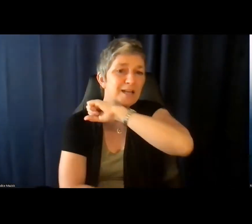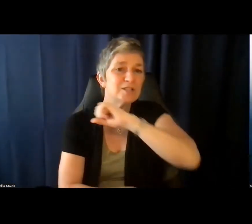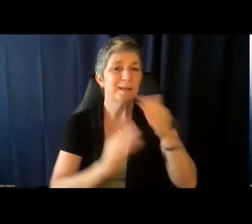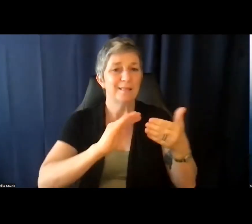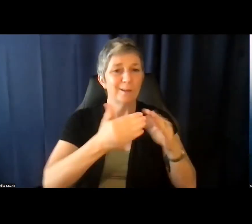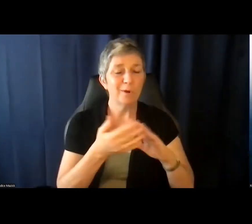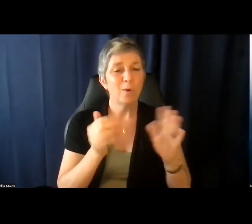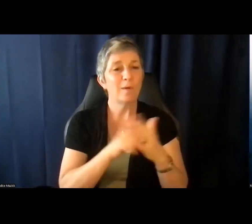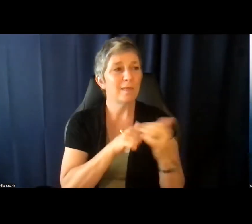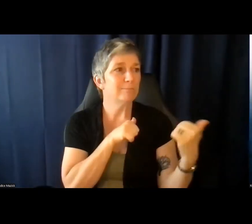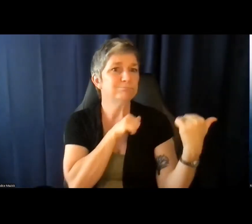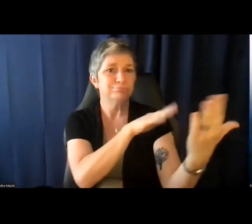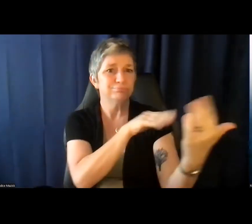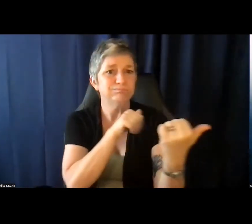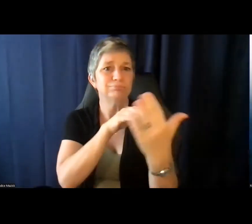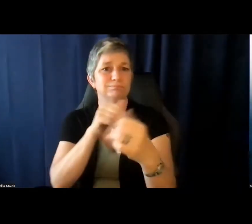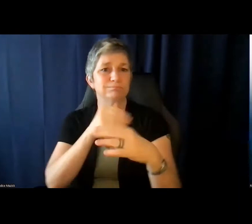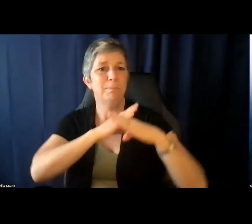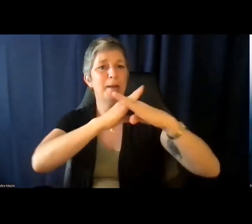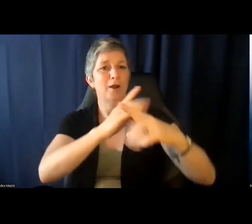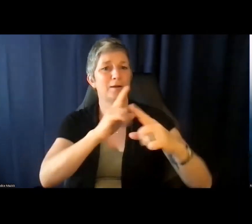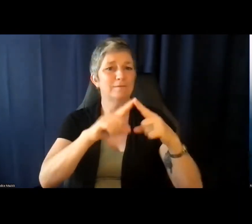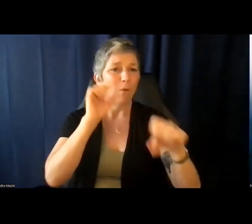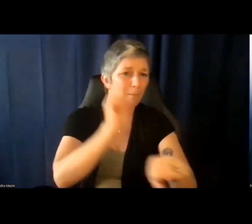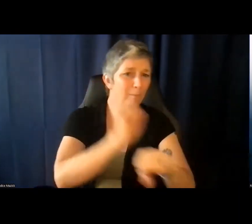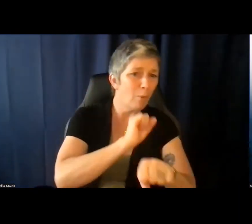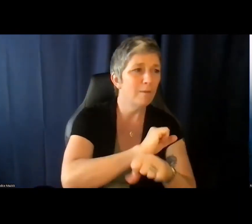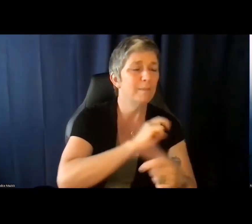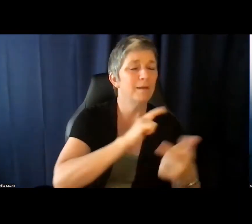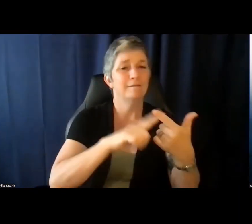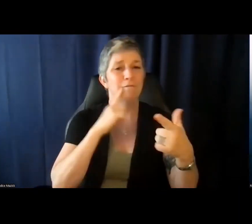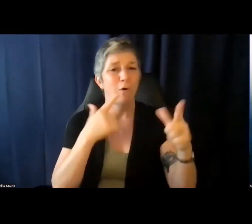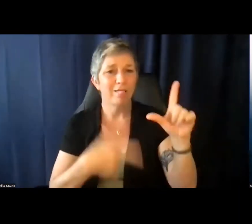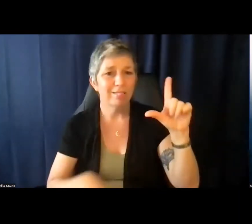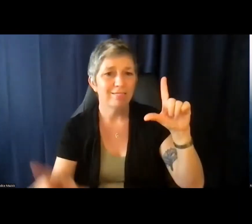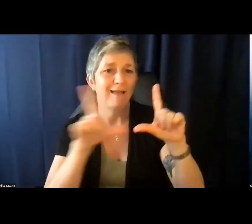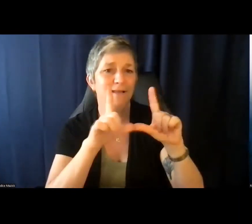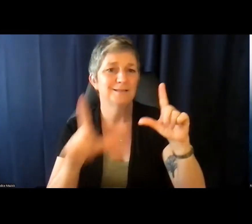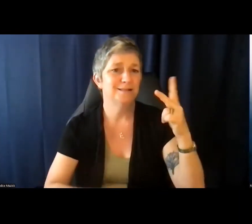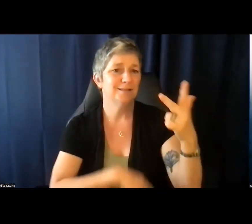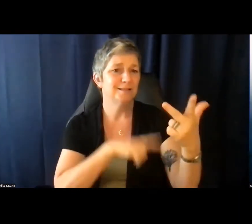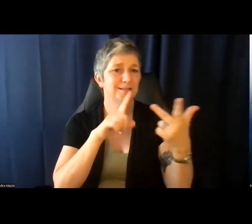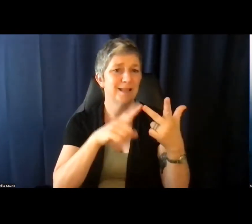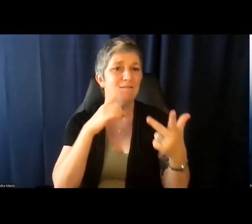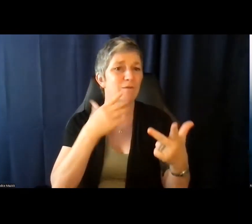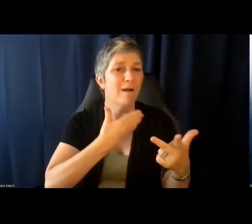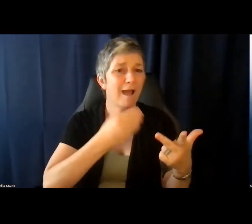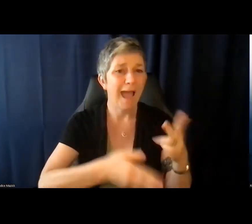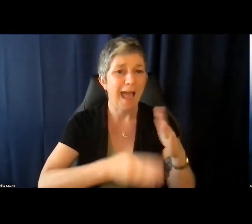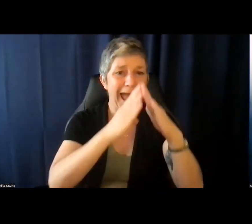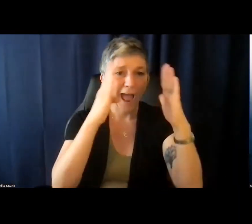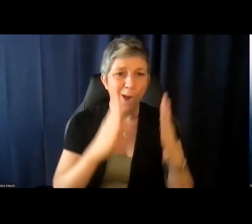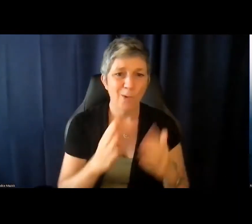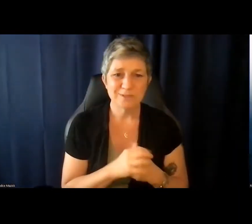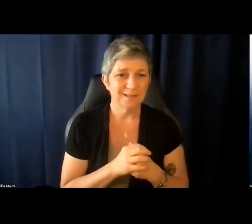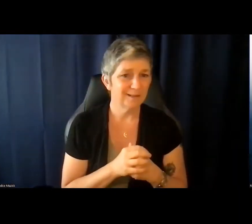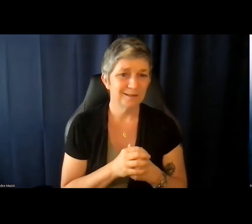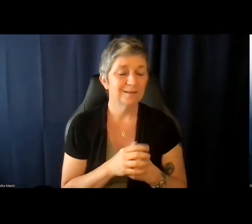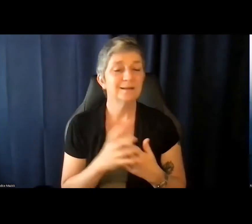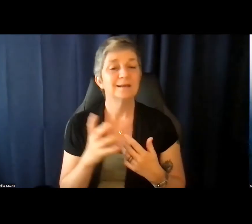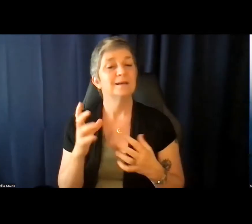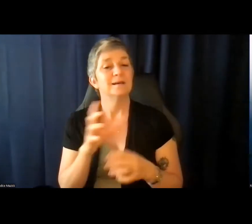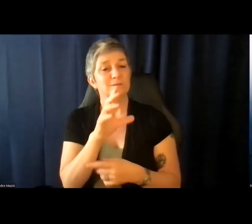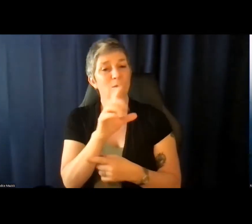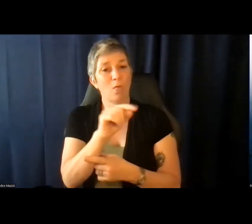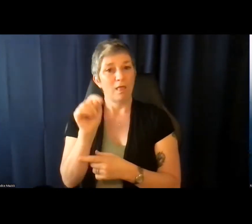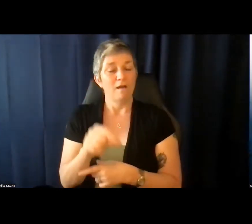numerous barriers to employment, to licenses, and ultimately to housing. And therefore, both